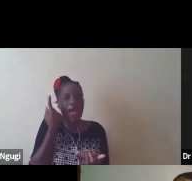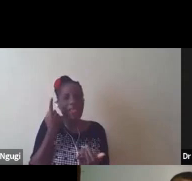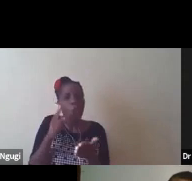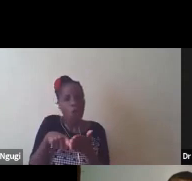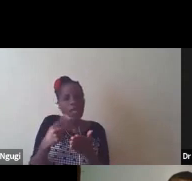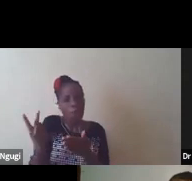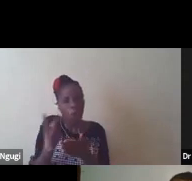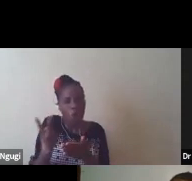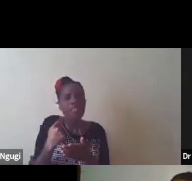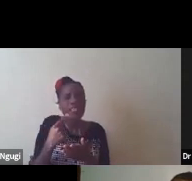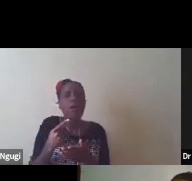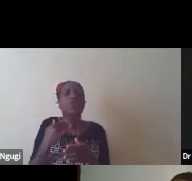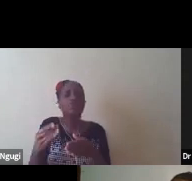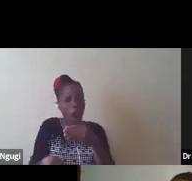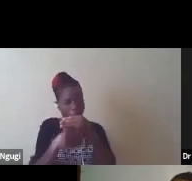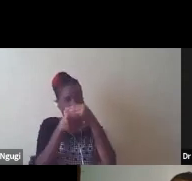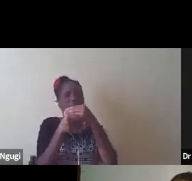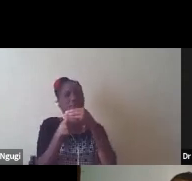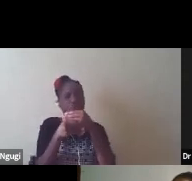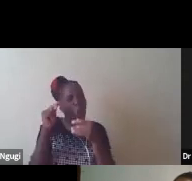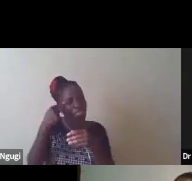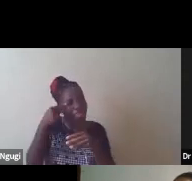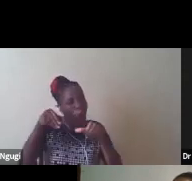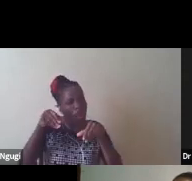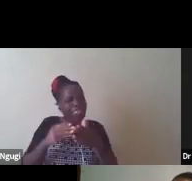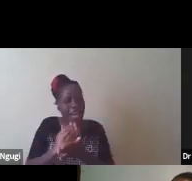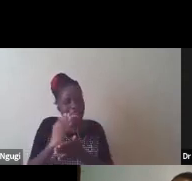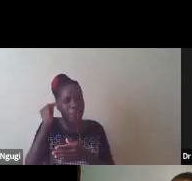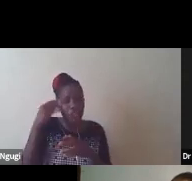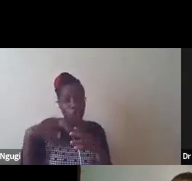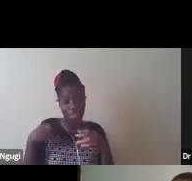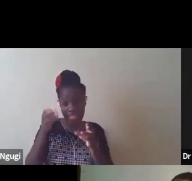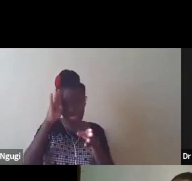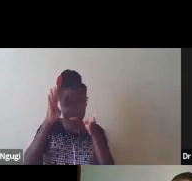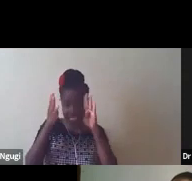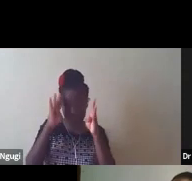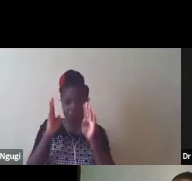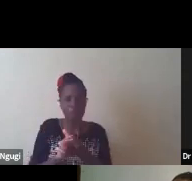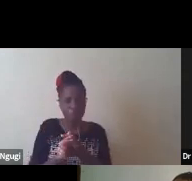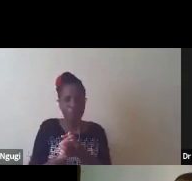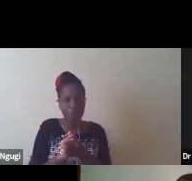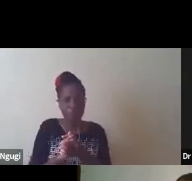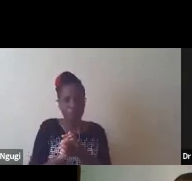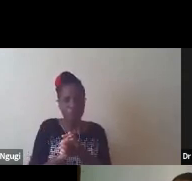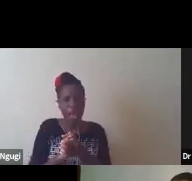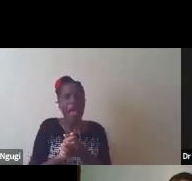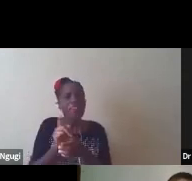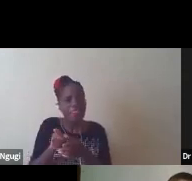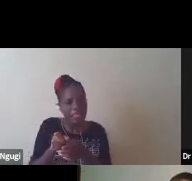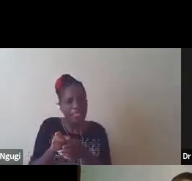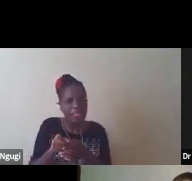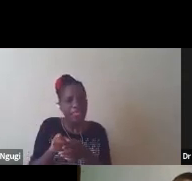Dr. Baingana have said, do you think Quality Rights Mental Health Initiative is best fit for mental and